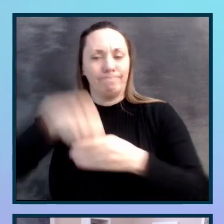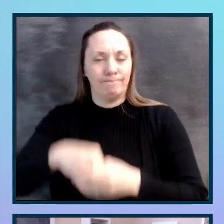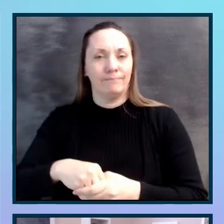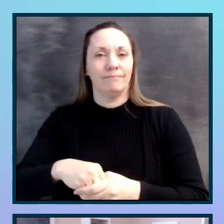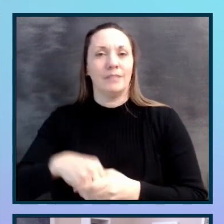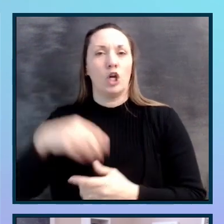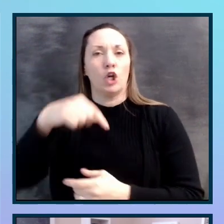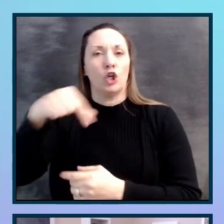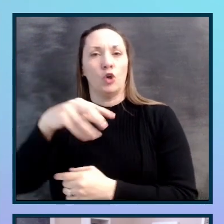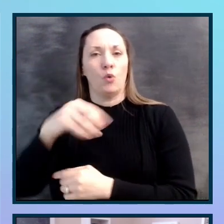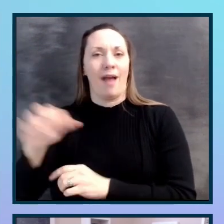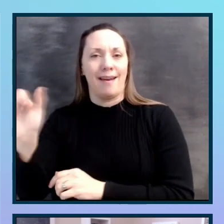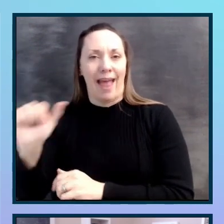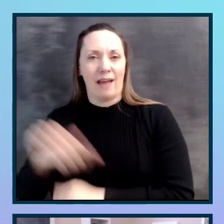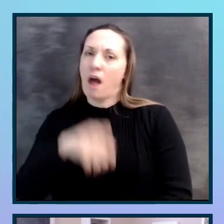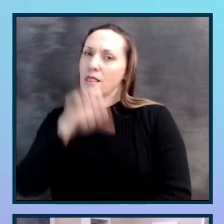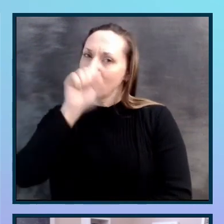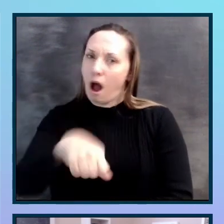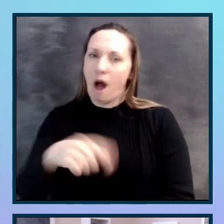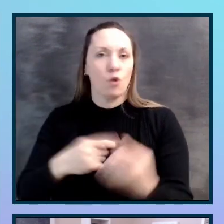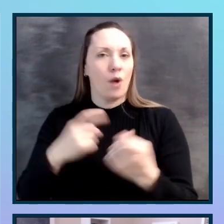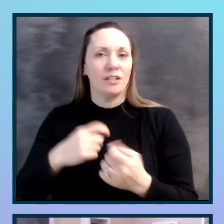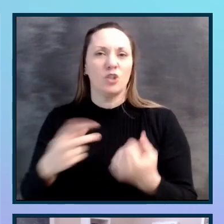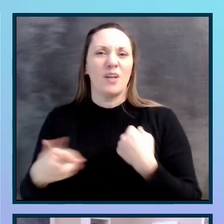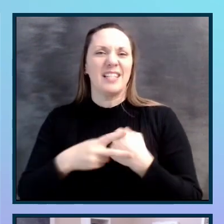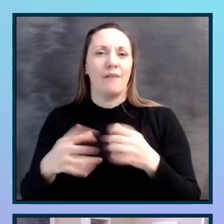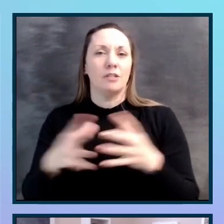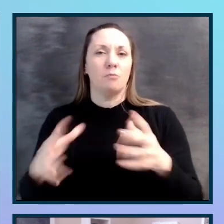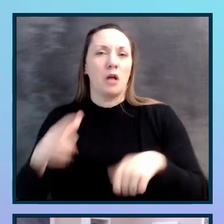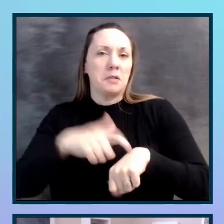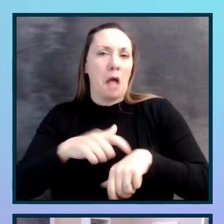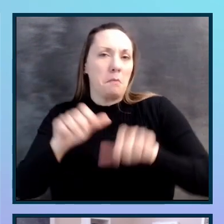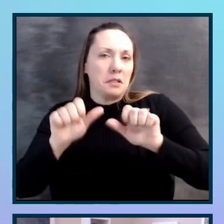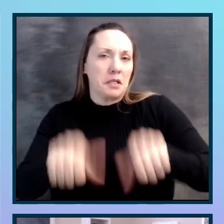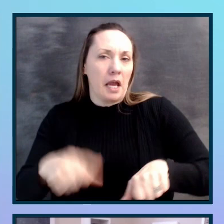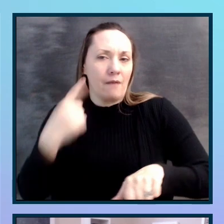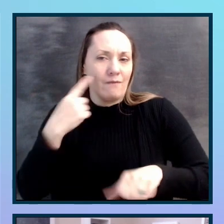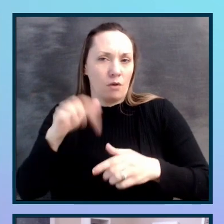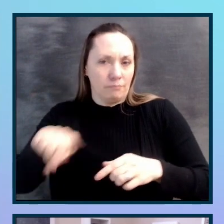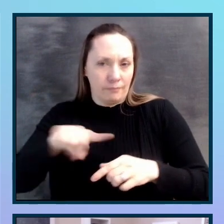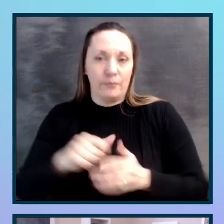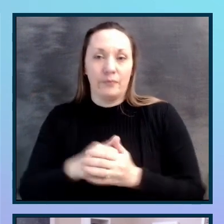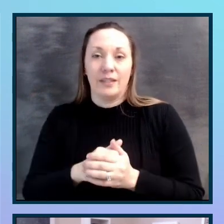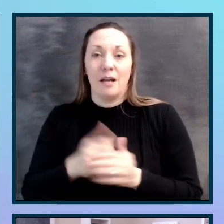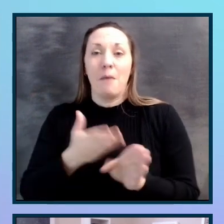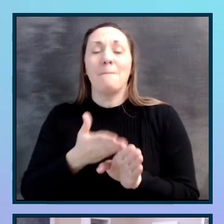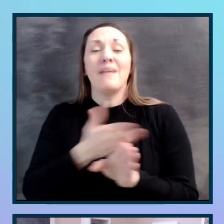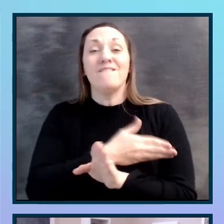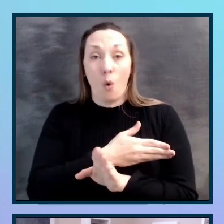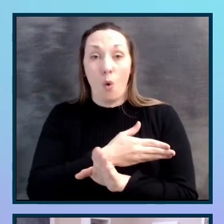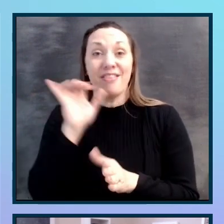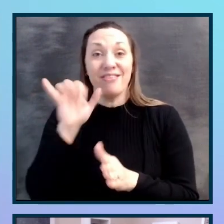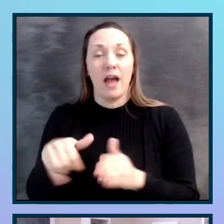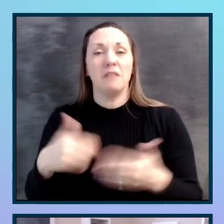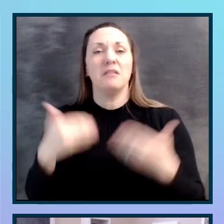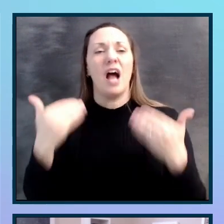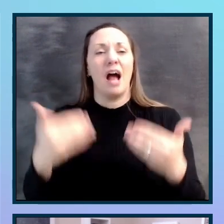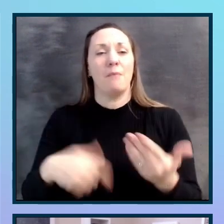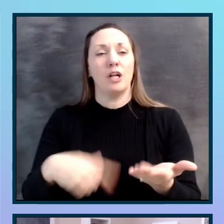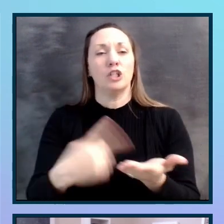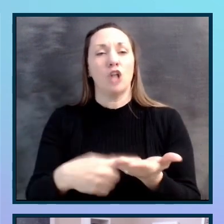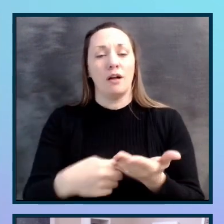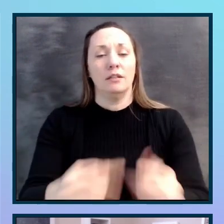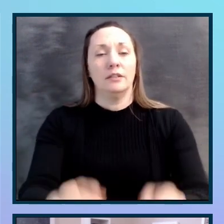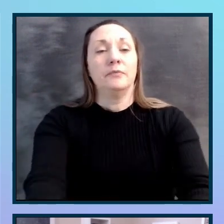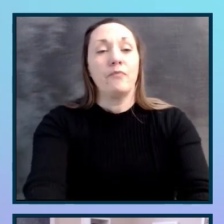questions and will leave as much time as I can for them. But before I get into that, let me talk a little